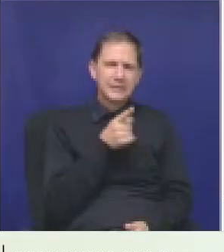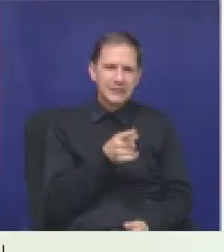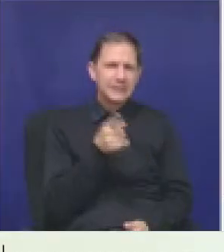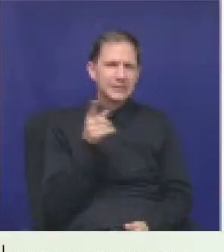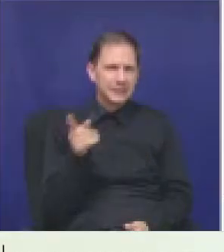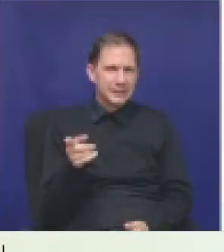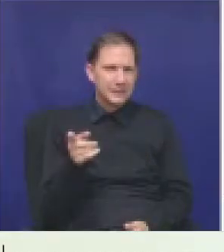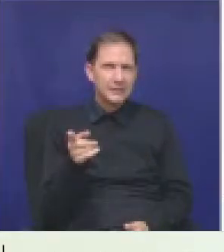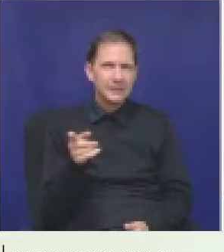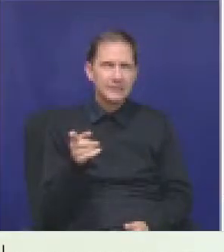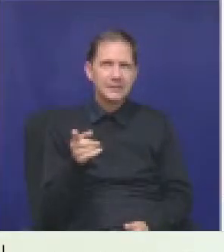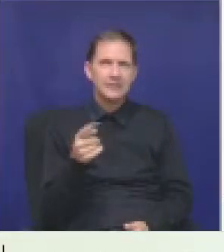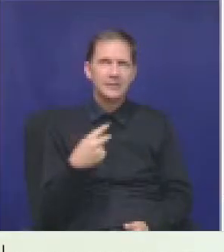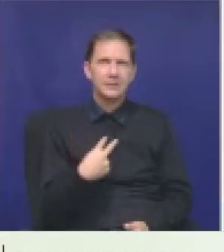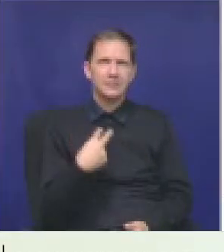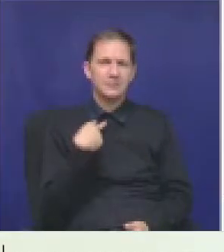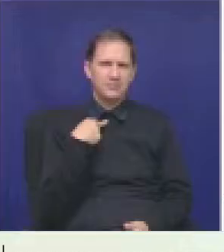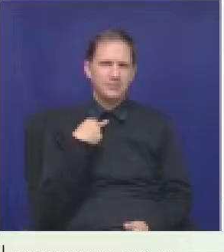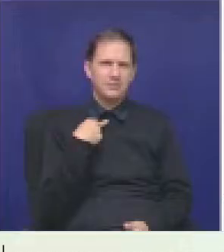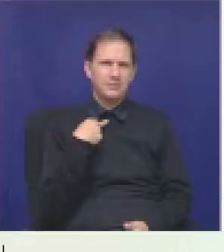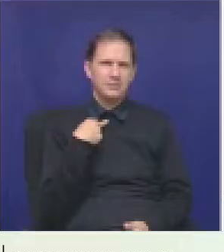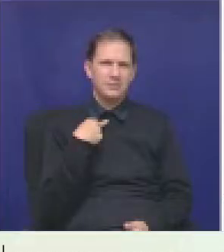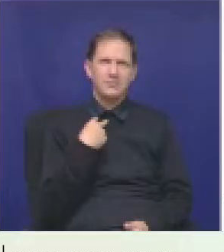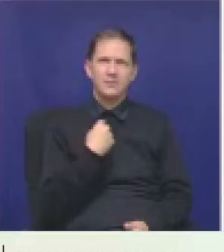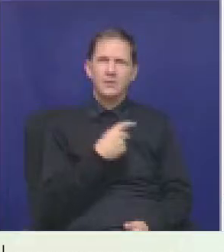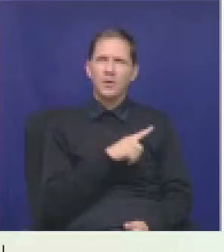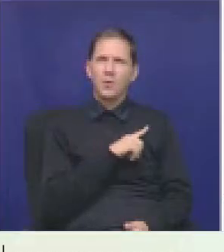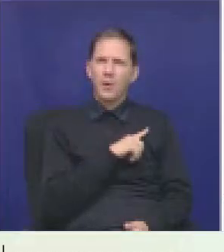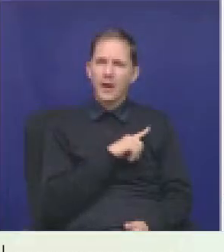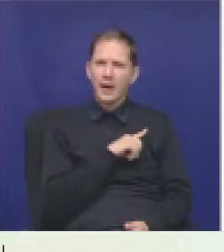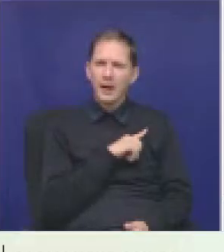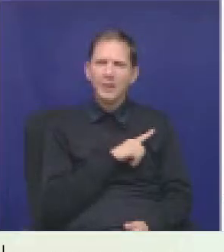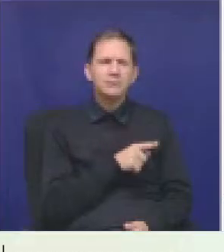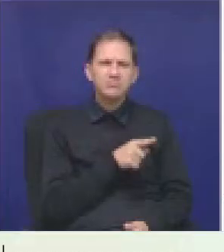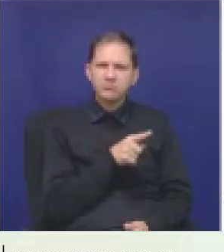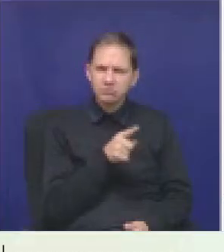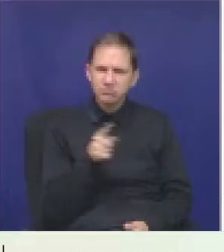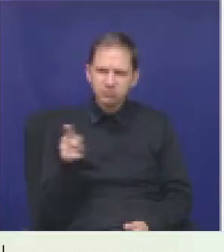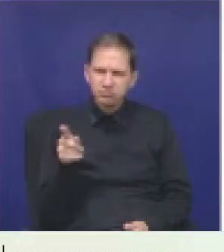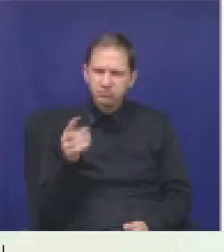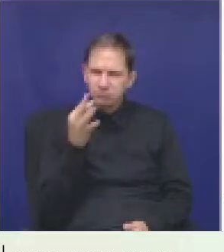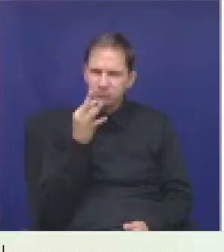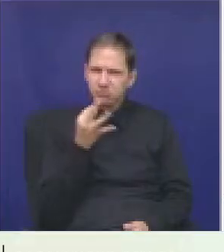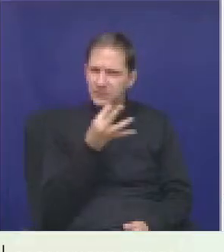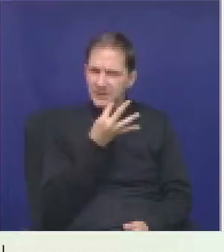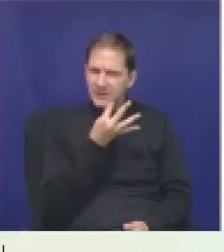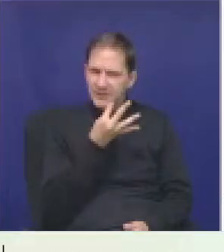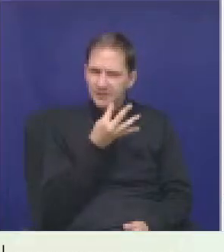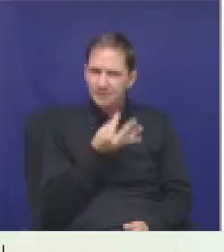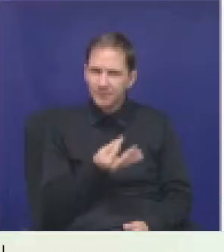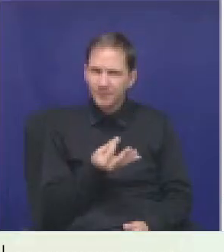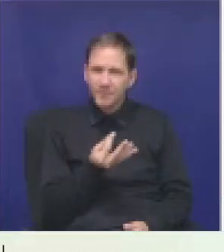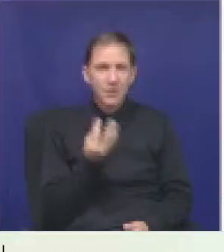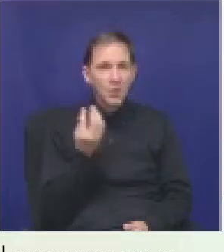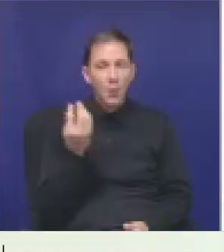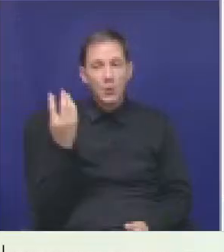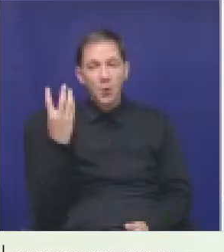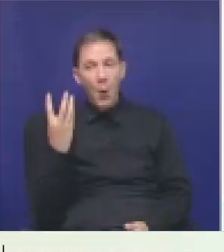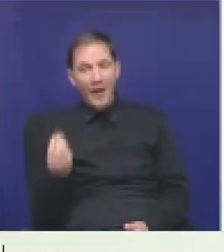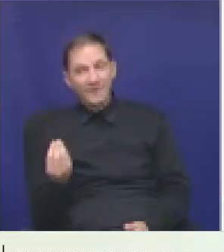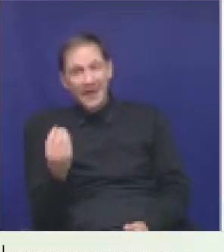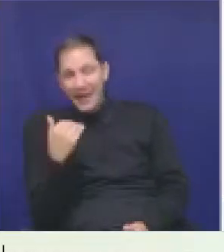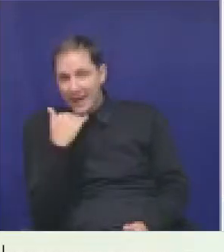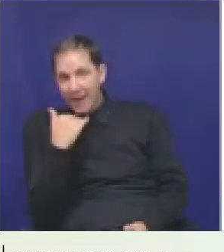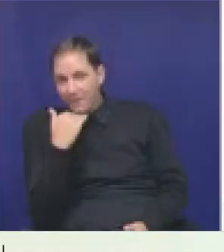Ditlape, and I'm very disappointed in the good doctor, because what all of these members are actually saying is that because we don't have enough money to